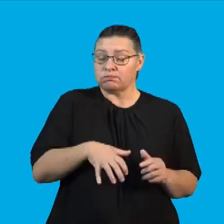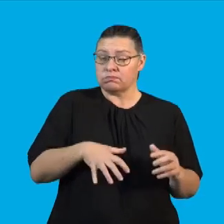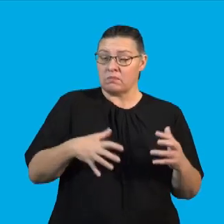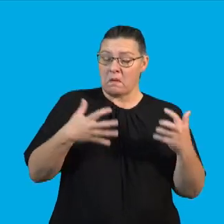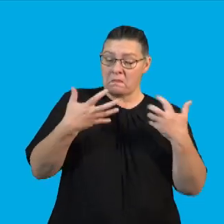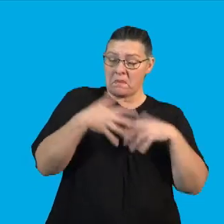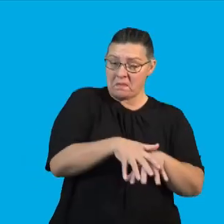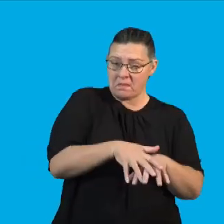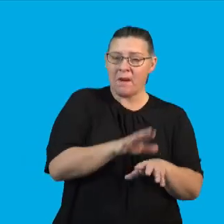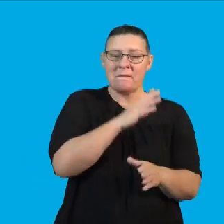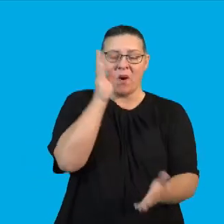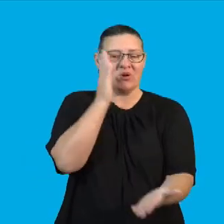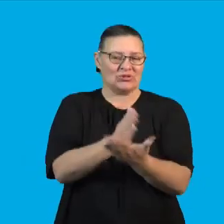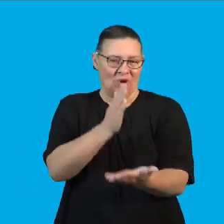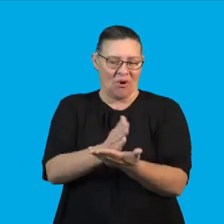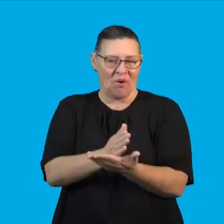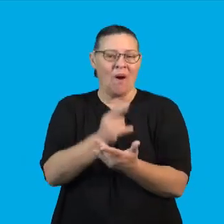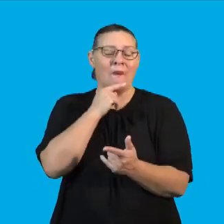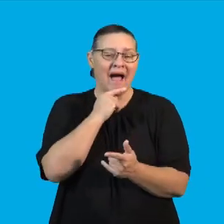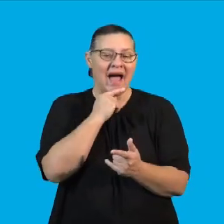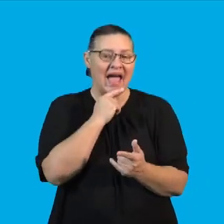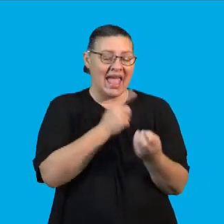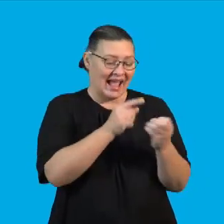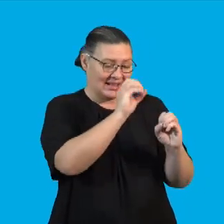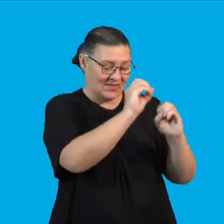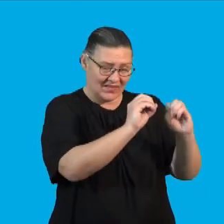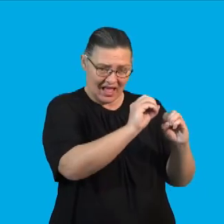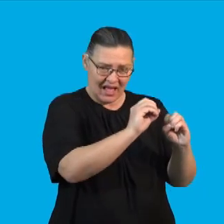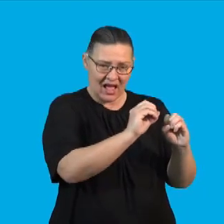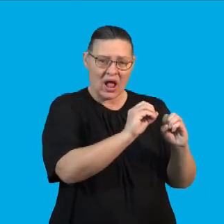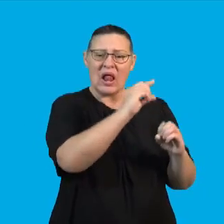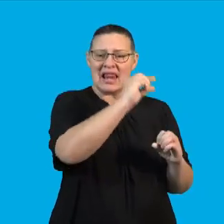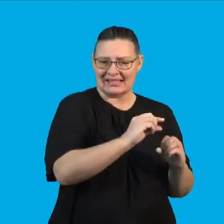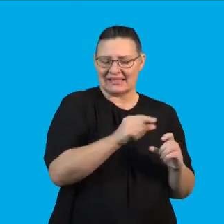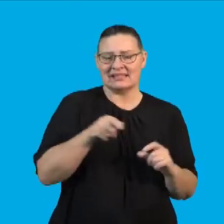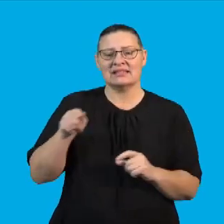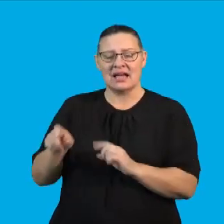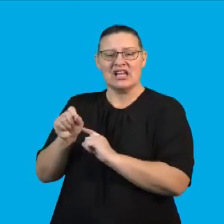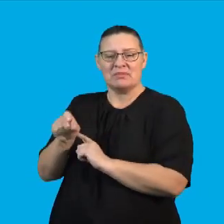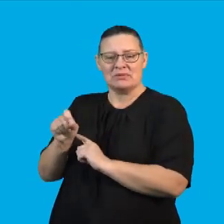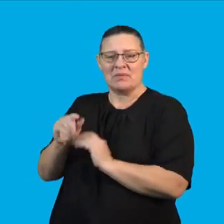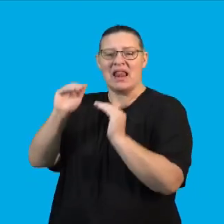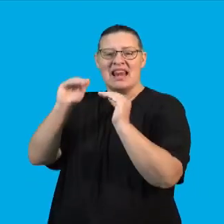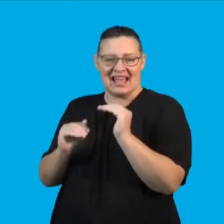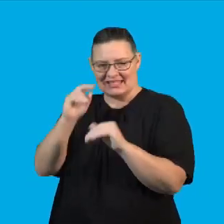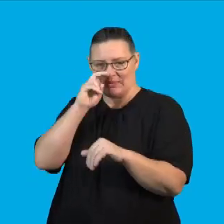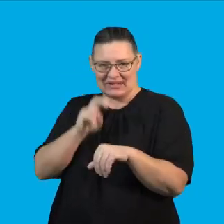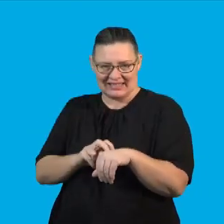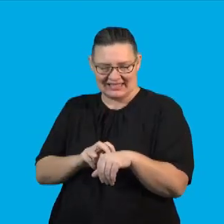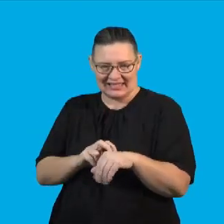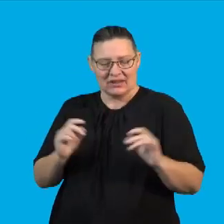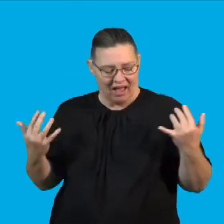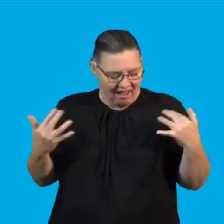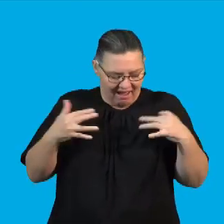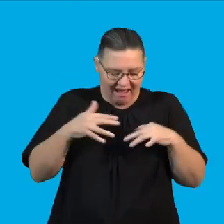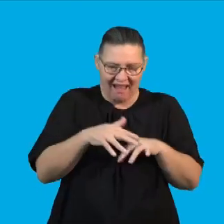here, it's more certain because fewer eggs and sperms need to be produced. Why do we say